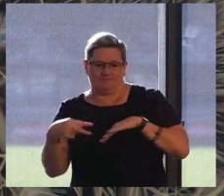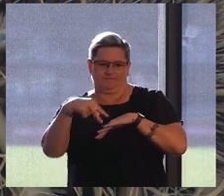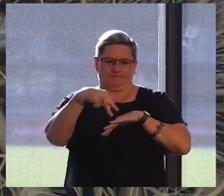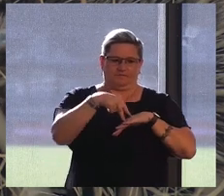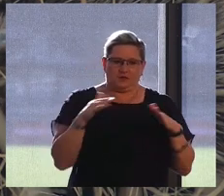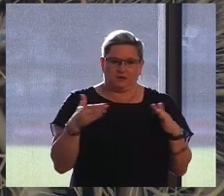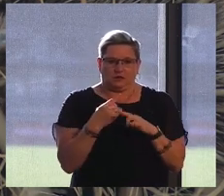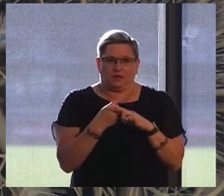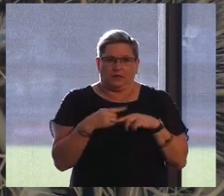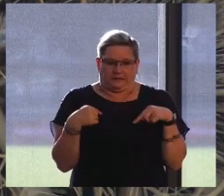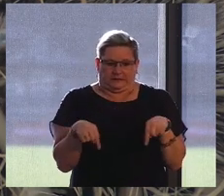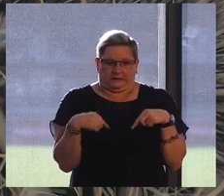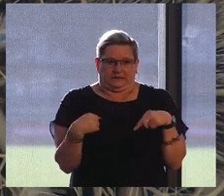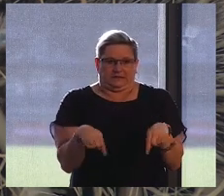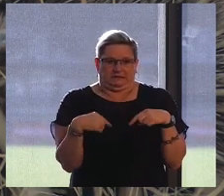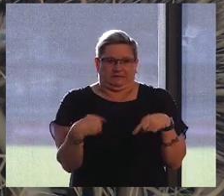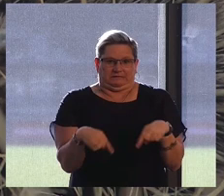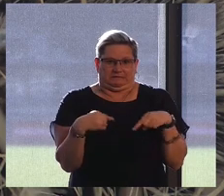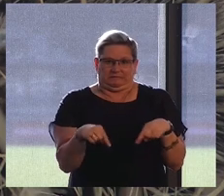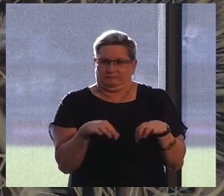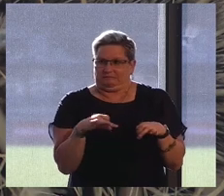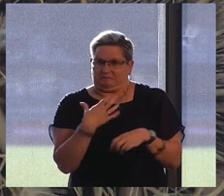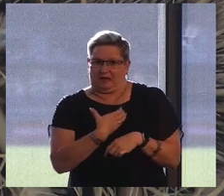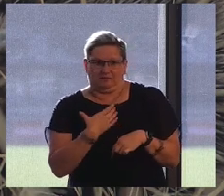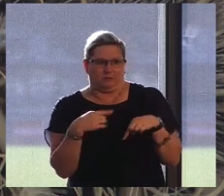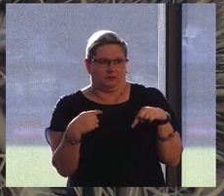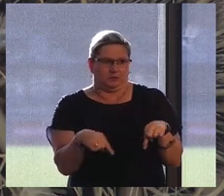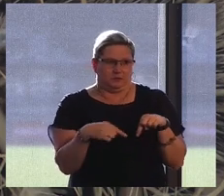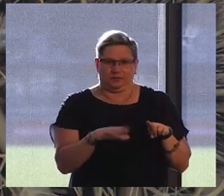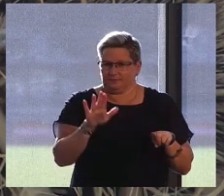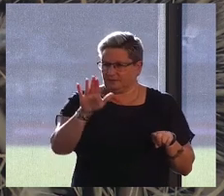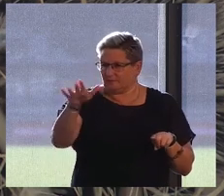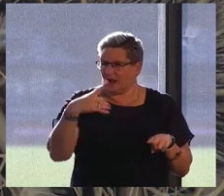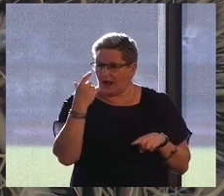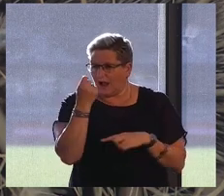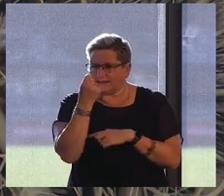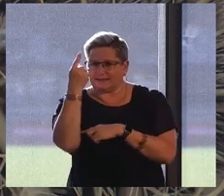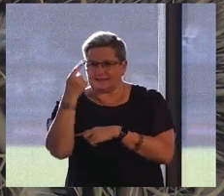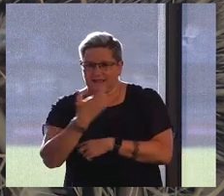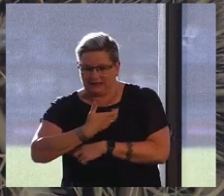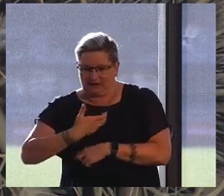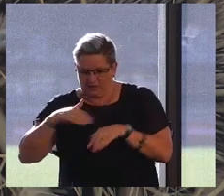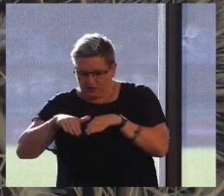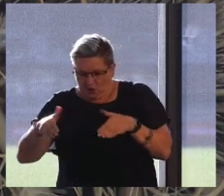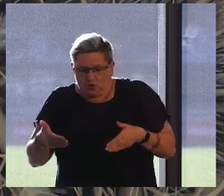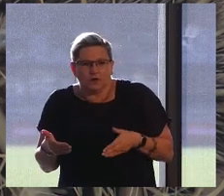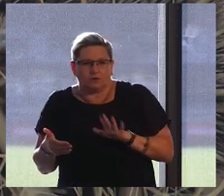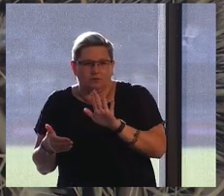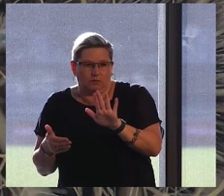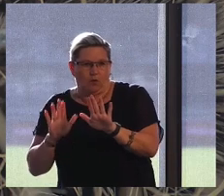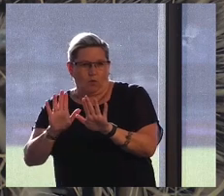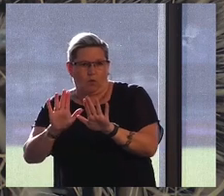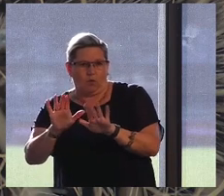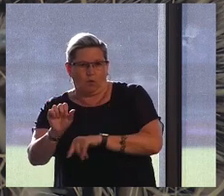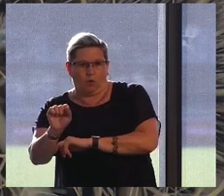was terrified. I was very out of my comfort zone. And I'm going to come to this concept of comfort zone in a little